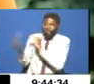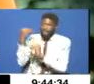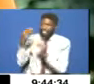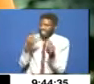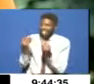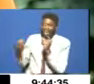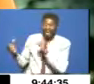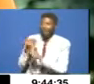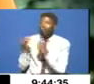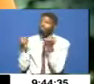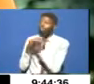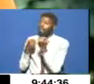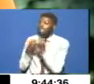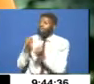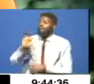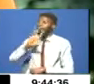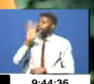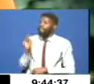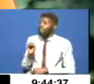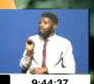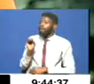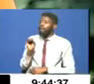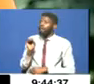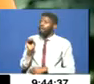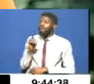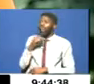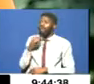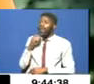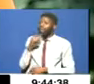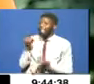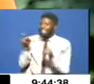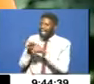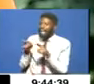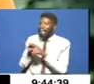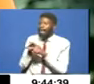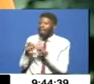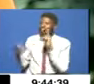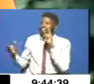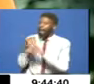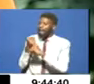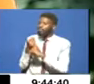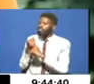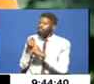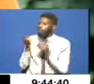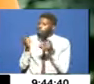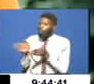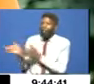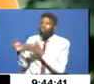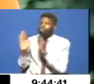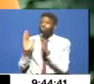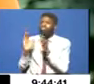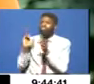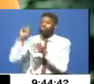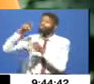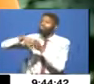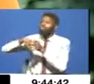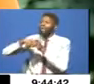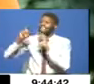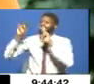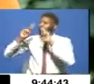it easy for an African, you know, boy to get such a prestigious opportunity to be enrolled in an